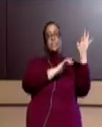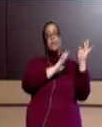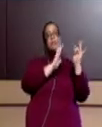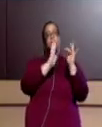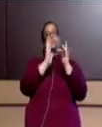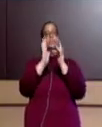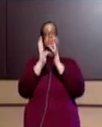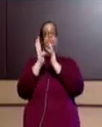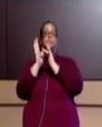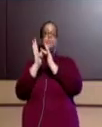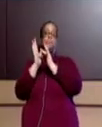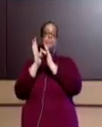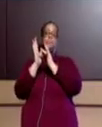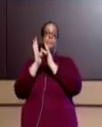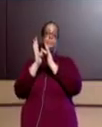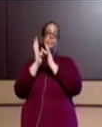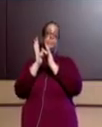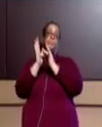Jesus,